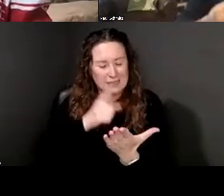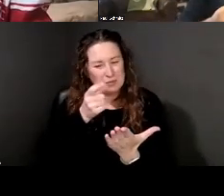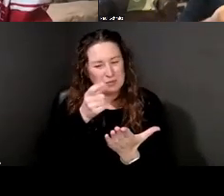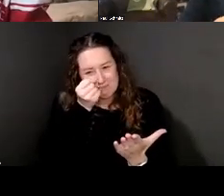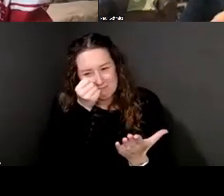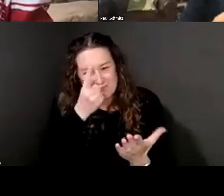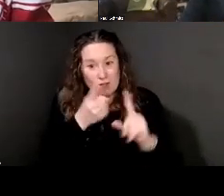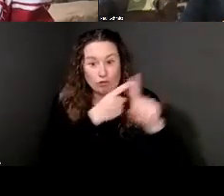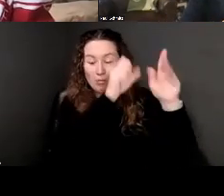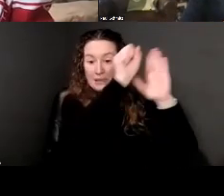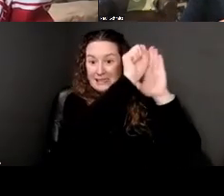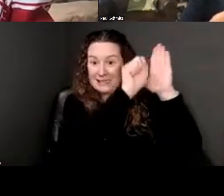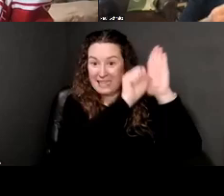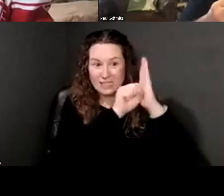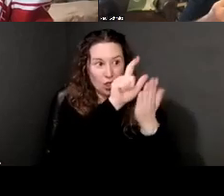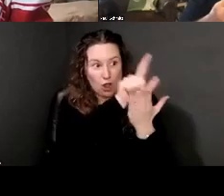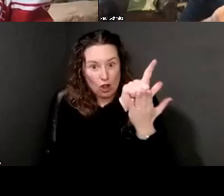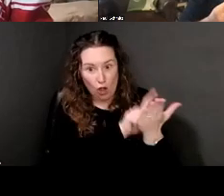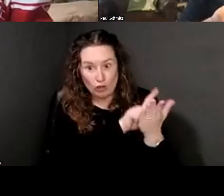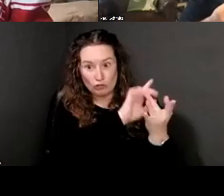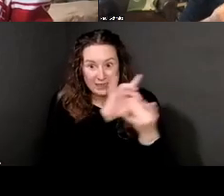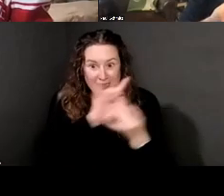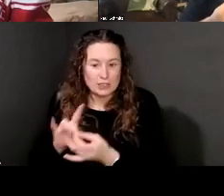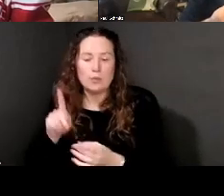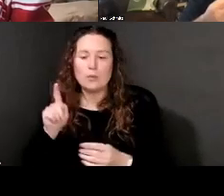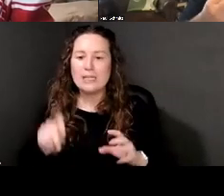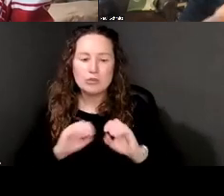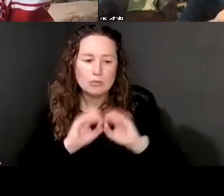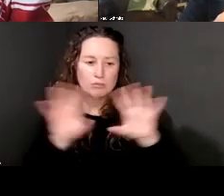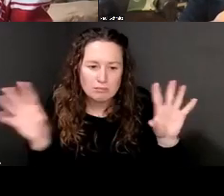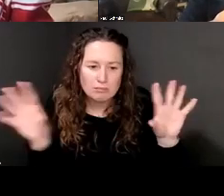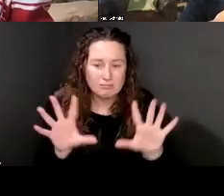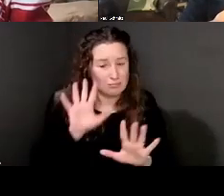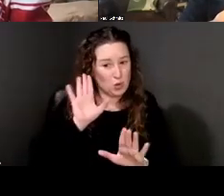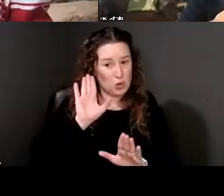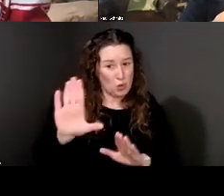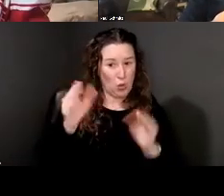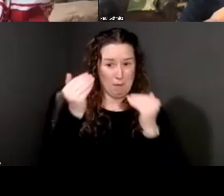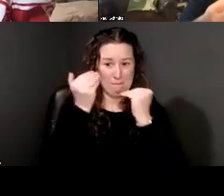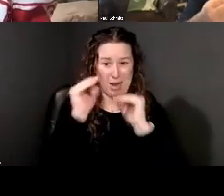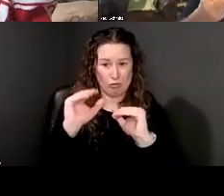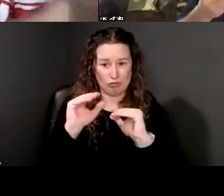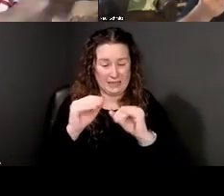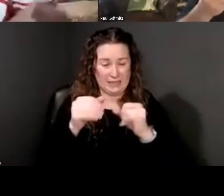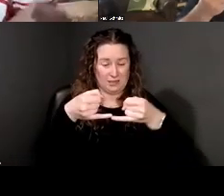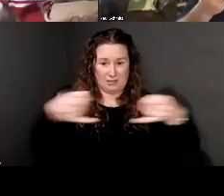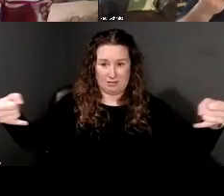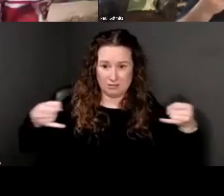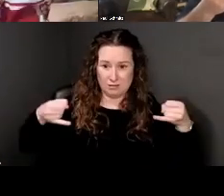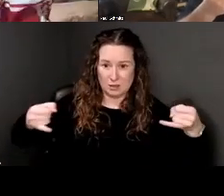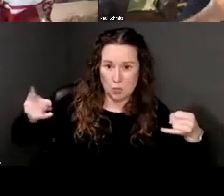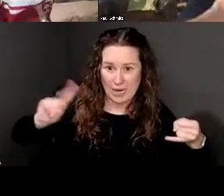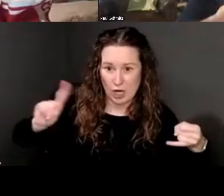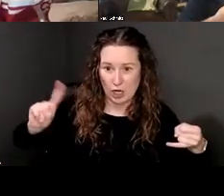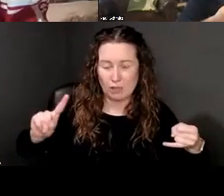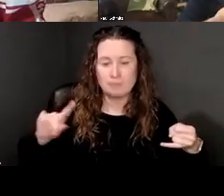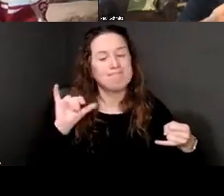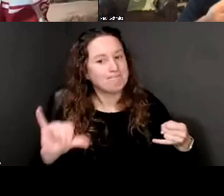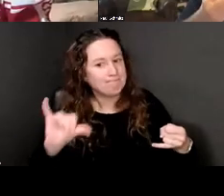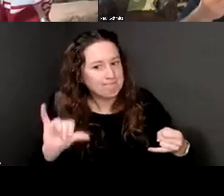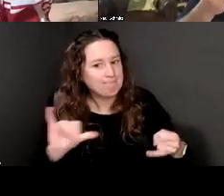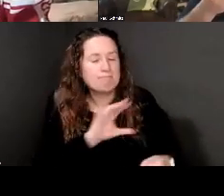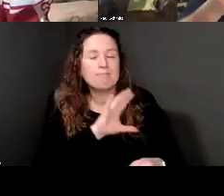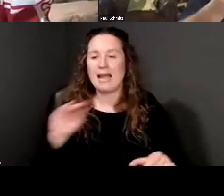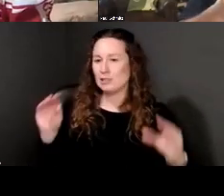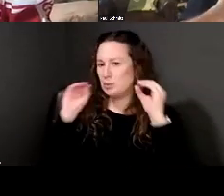states, getting really clear about what are the actual boundary lines and being educated